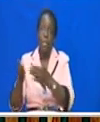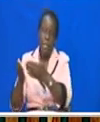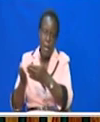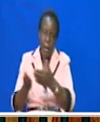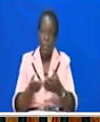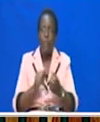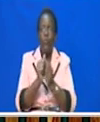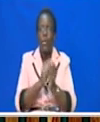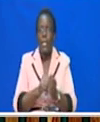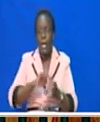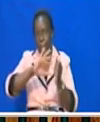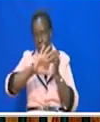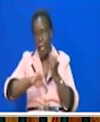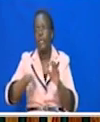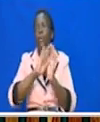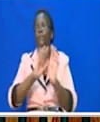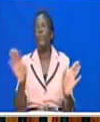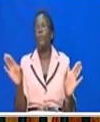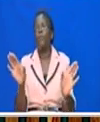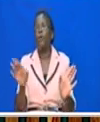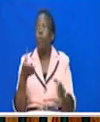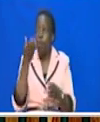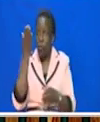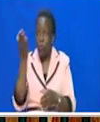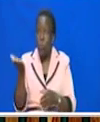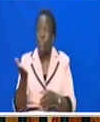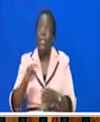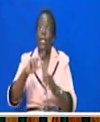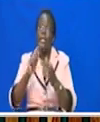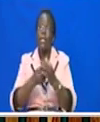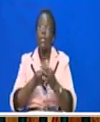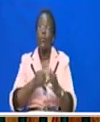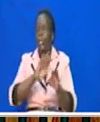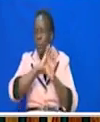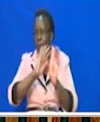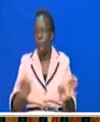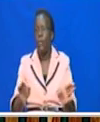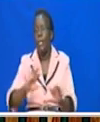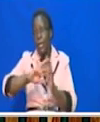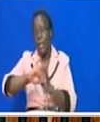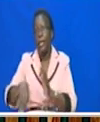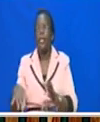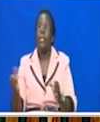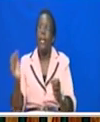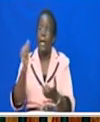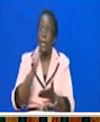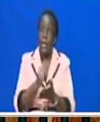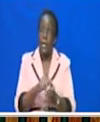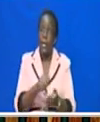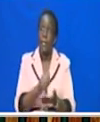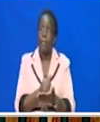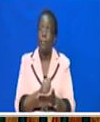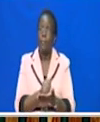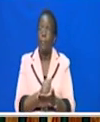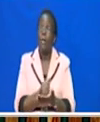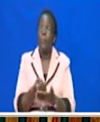later resisted, or those that began by resisting and then later collaborated. But for us